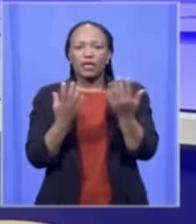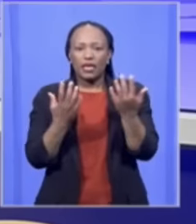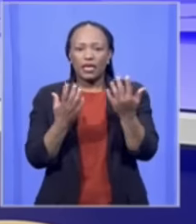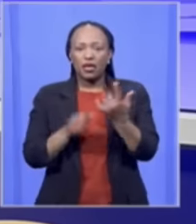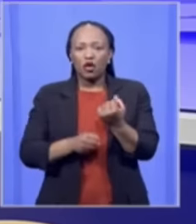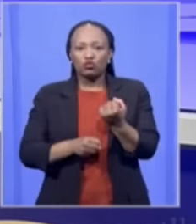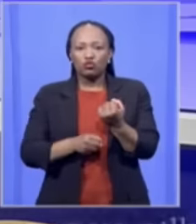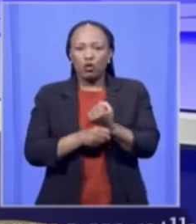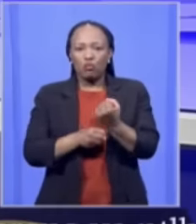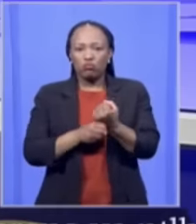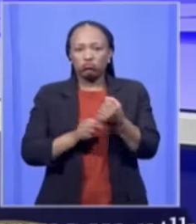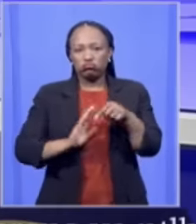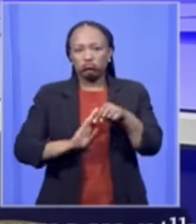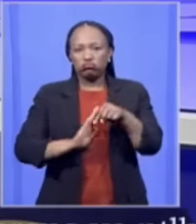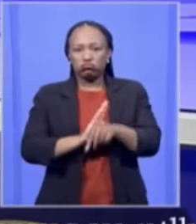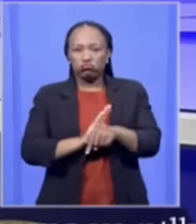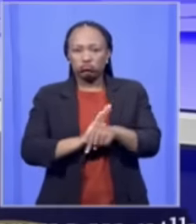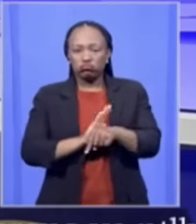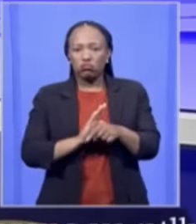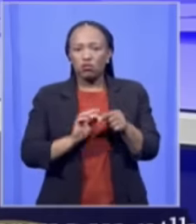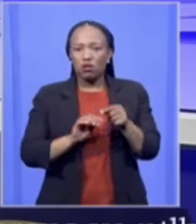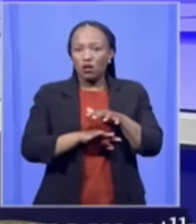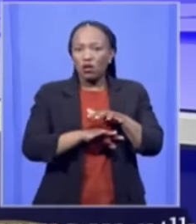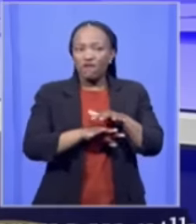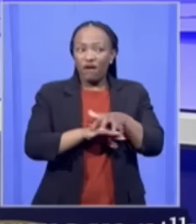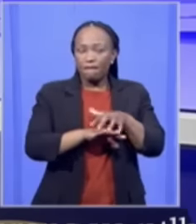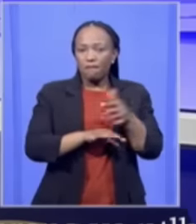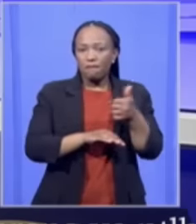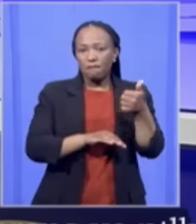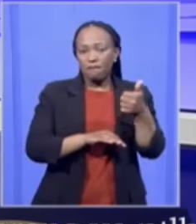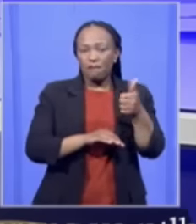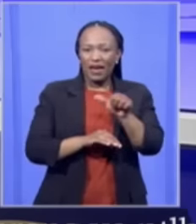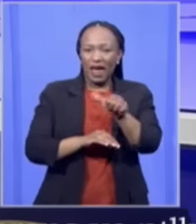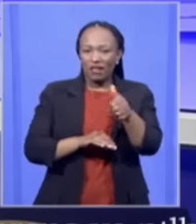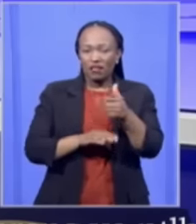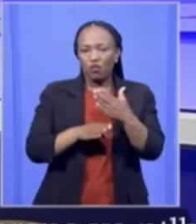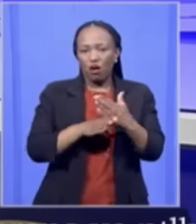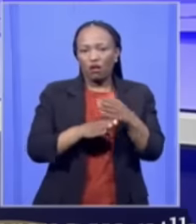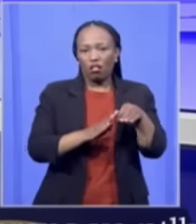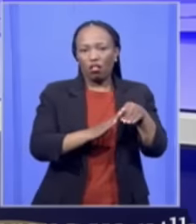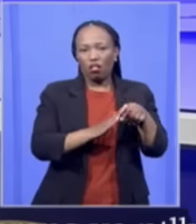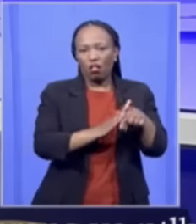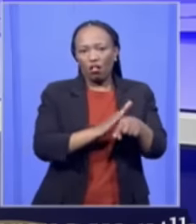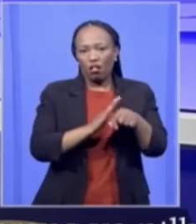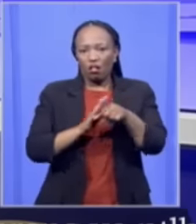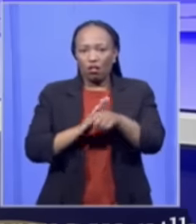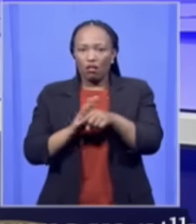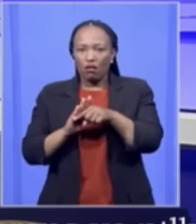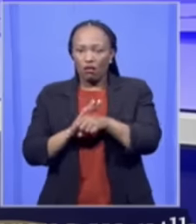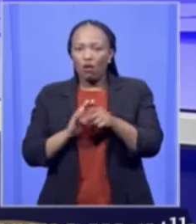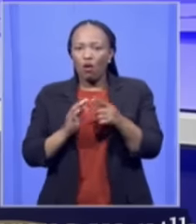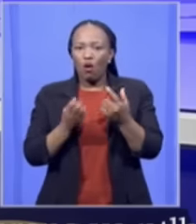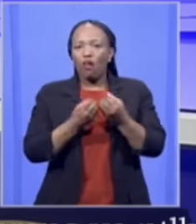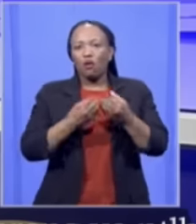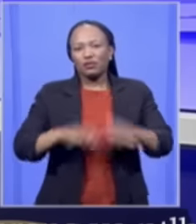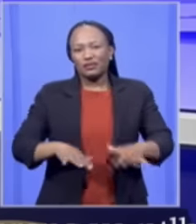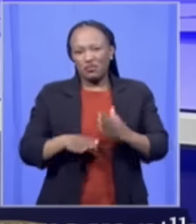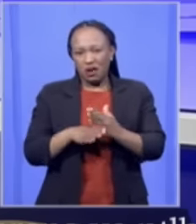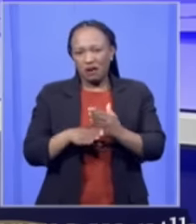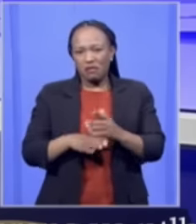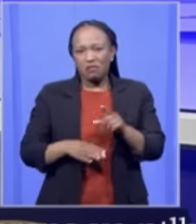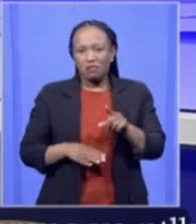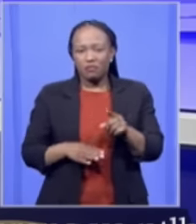ntle fela le bodirelo jwa temothuo mo kotareng ya ntlha ya ngwaga fa go bapisiwa le kotara ya bofelo ya ngwaga o fetileng. Palo ya batho